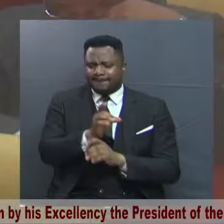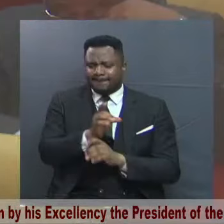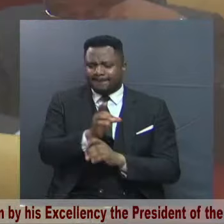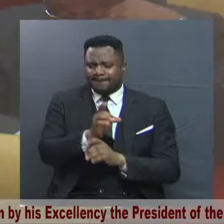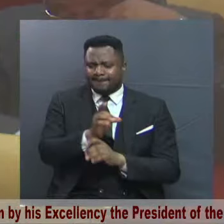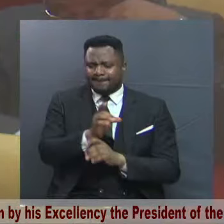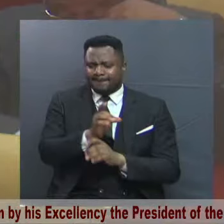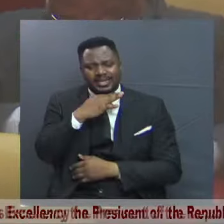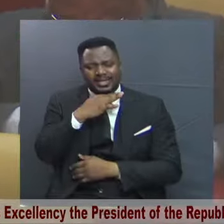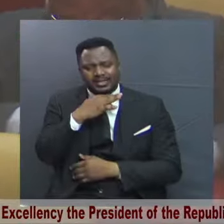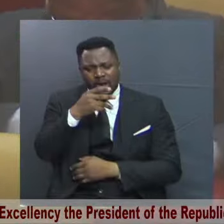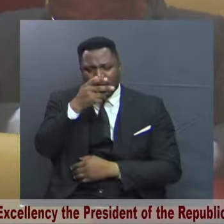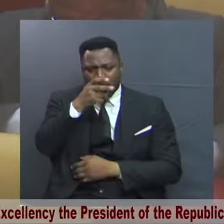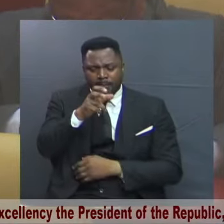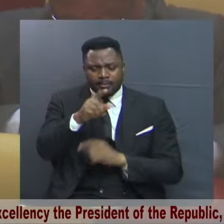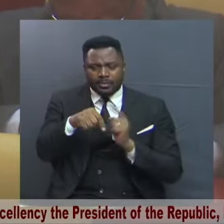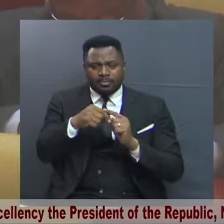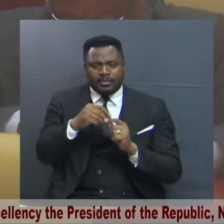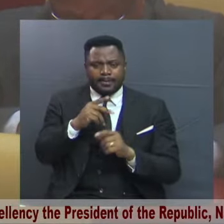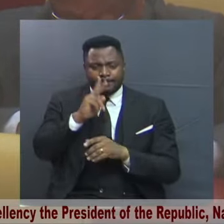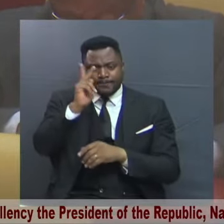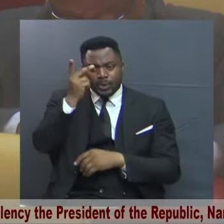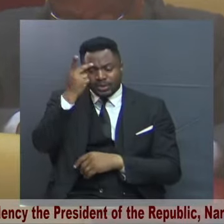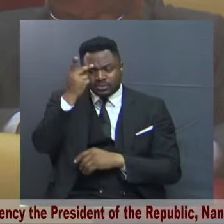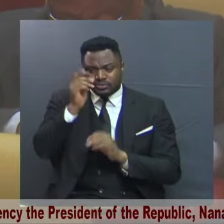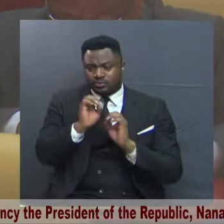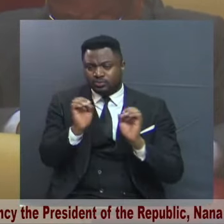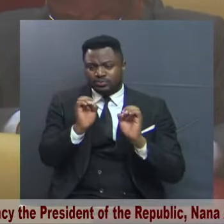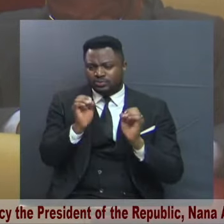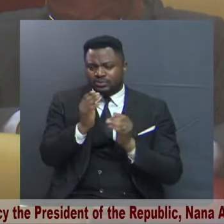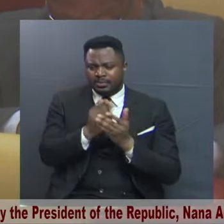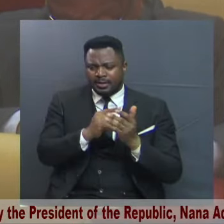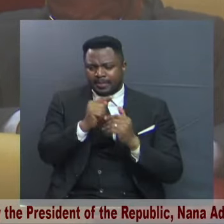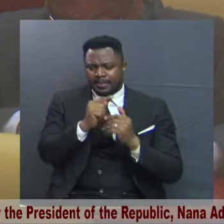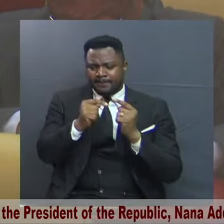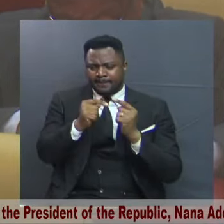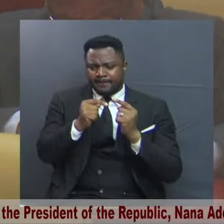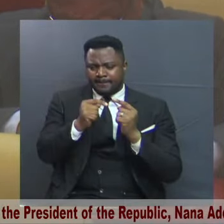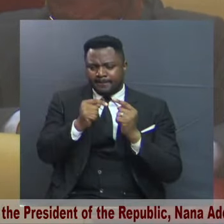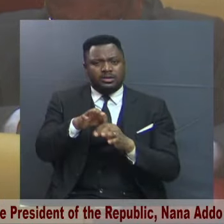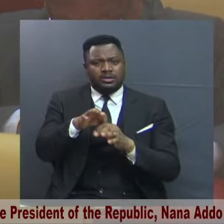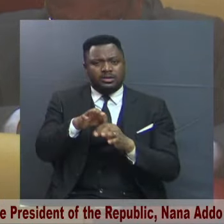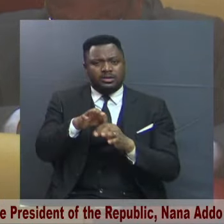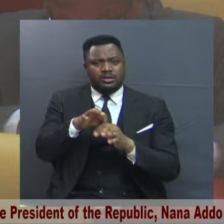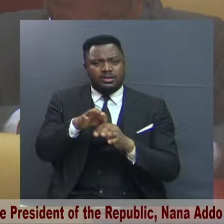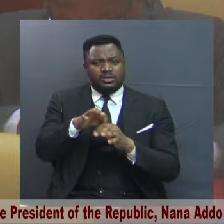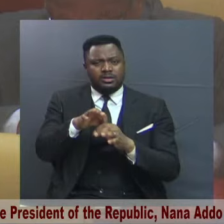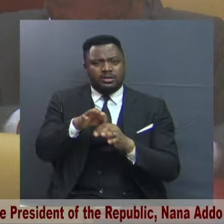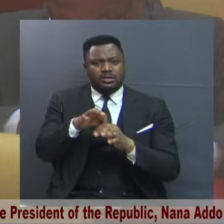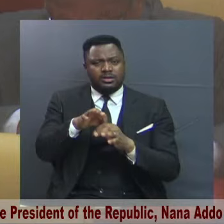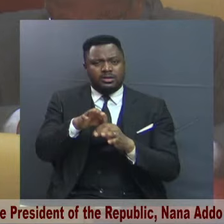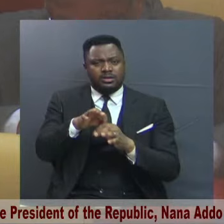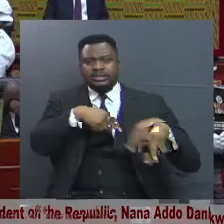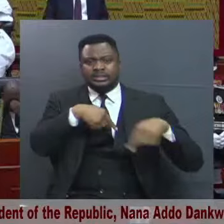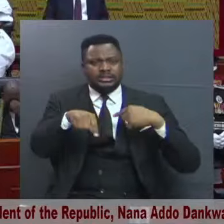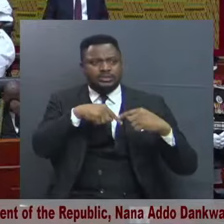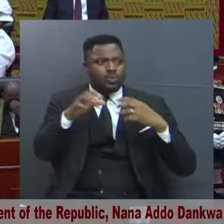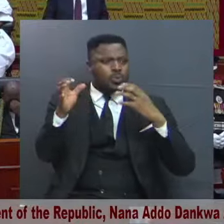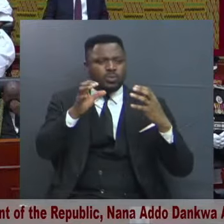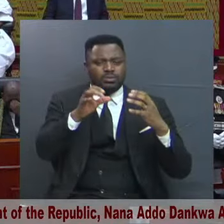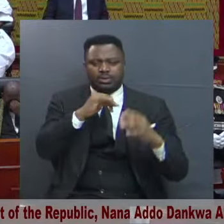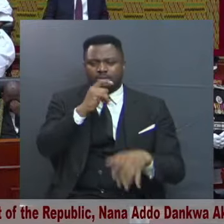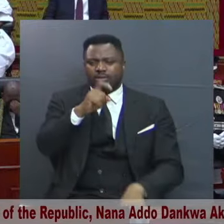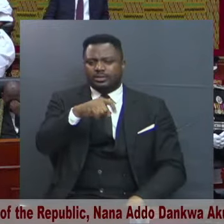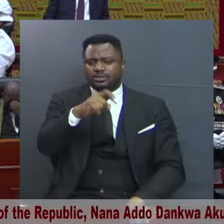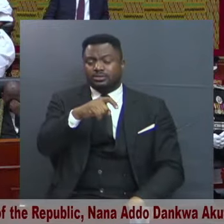dirty or corrupt about politics and nothing about elections that should generate violence